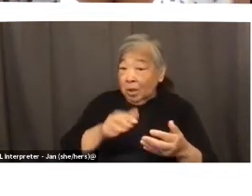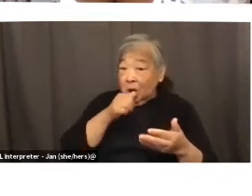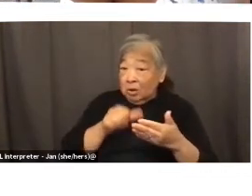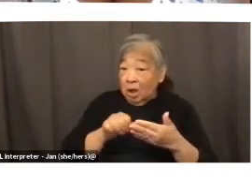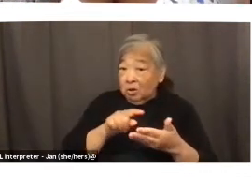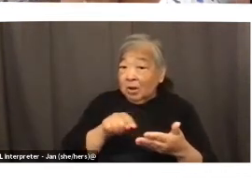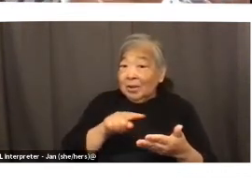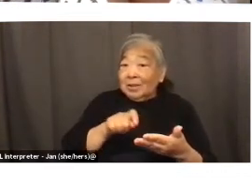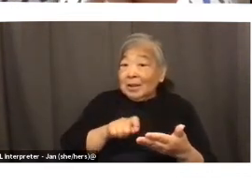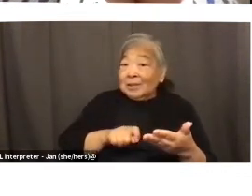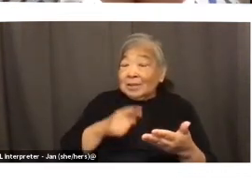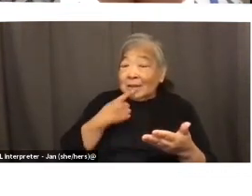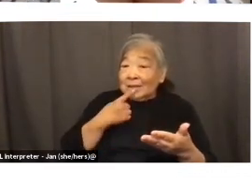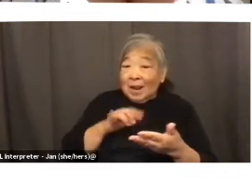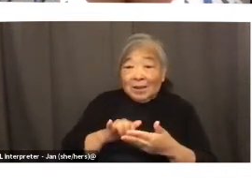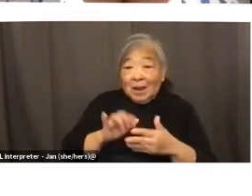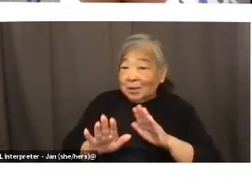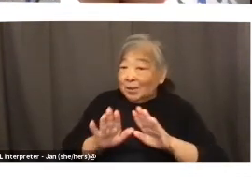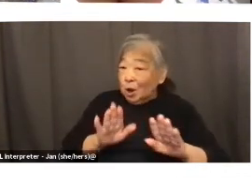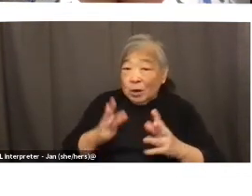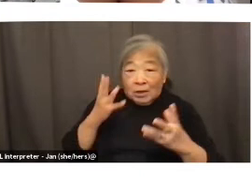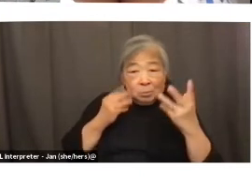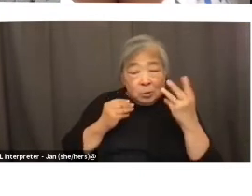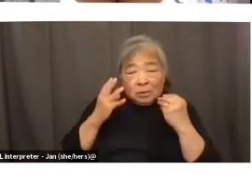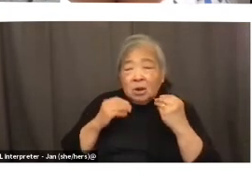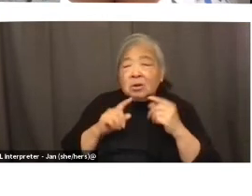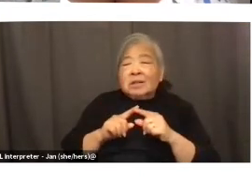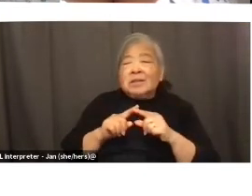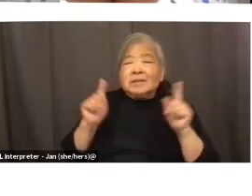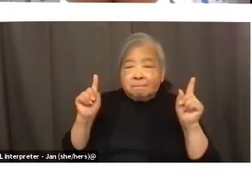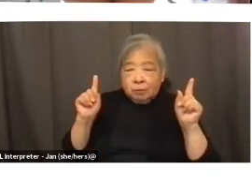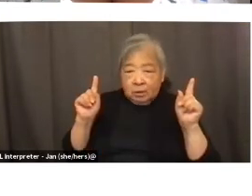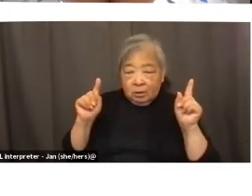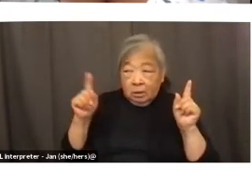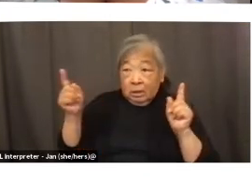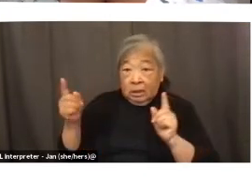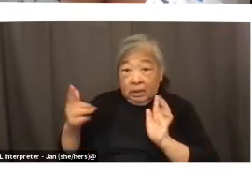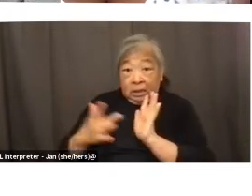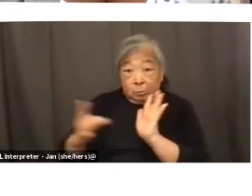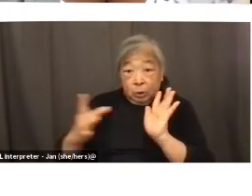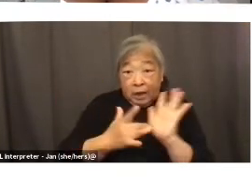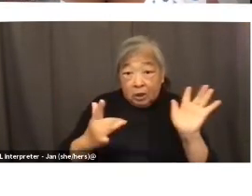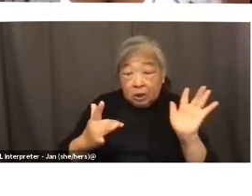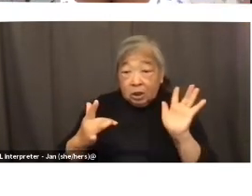Black and Asian feminists have very different experiences of gendered exploitation and colonialism.